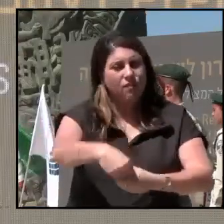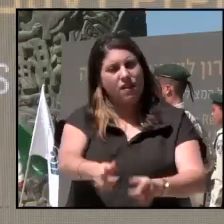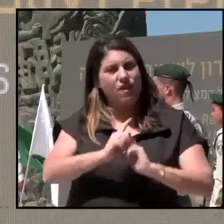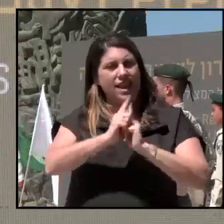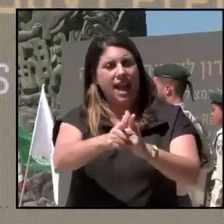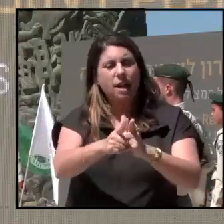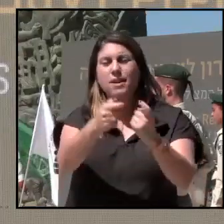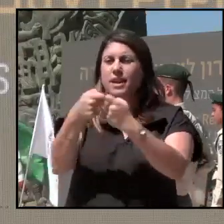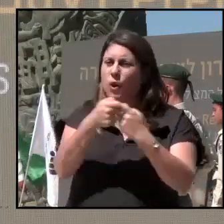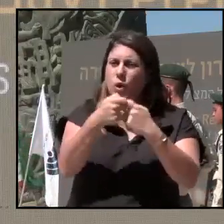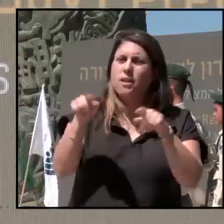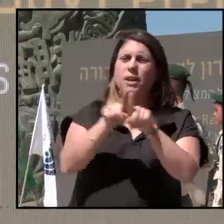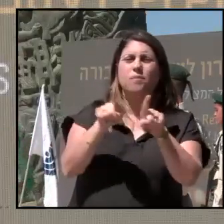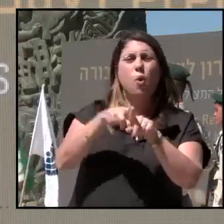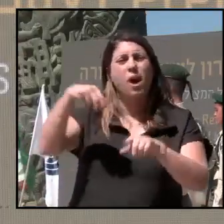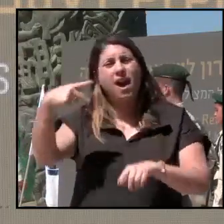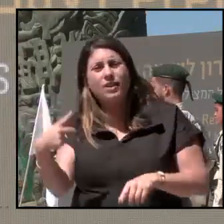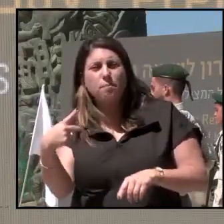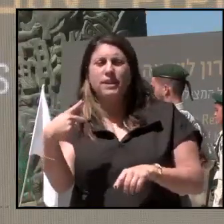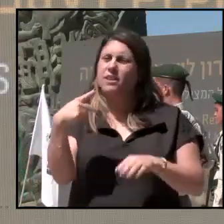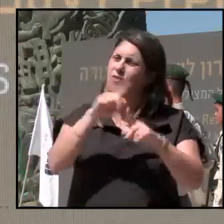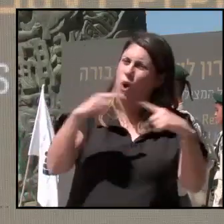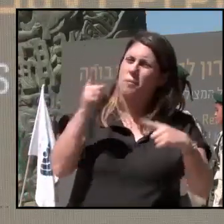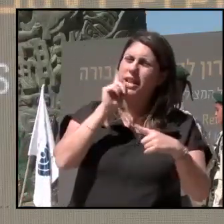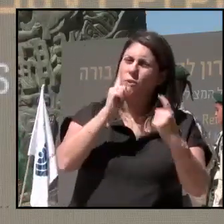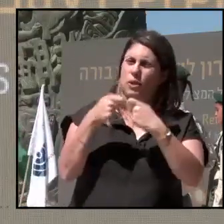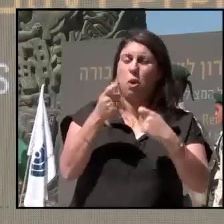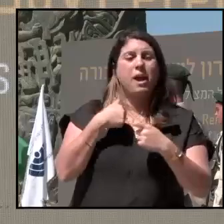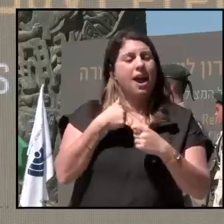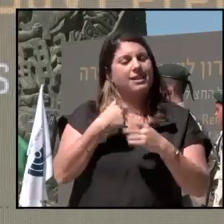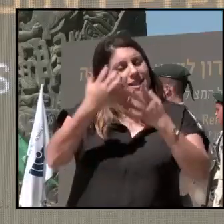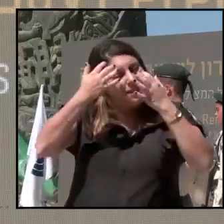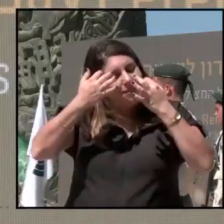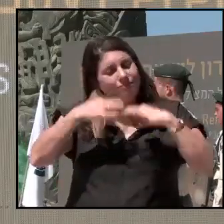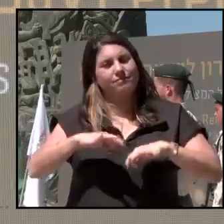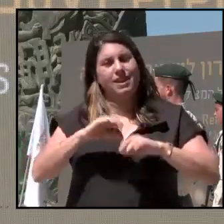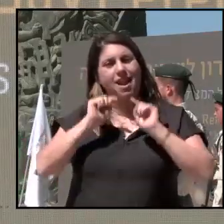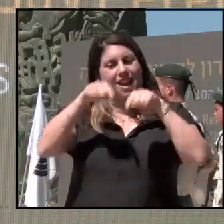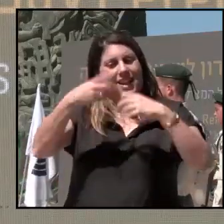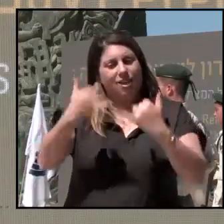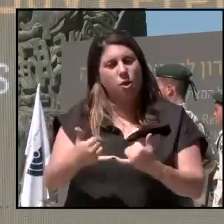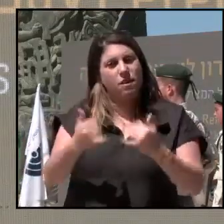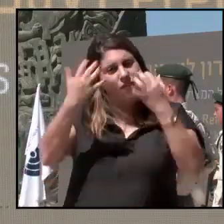joining movements like the FTP-MOE. I'm honored to be able to commemorate the legacy today.